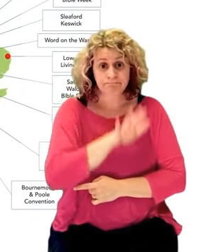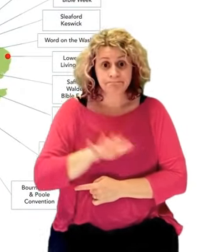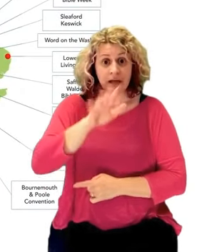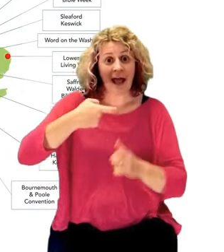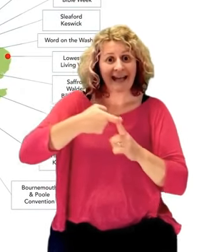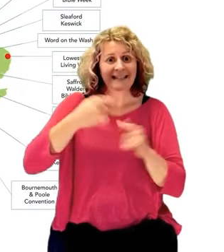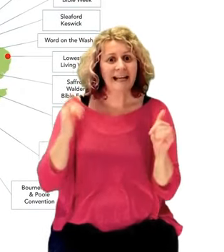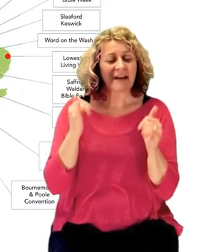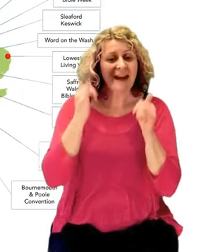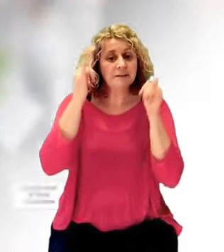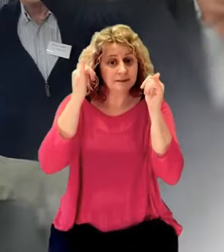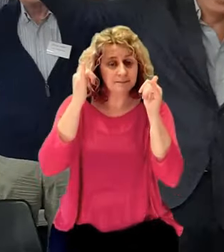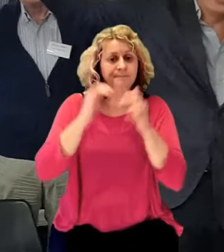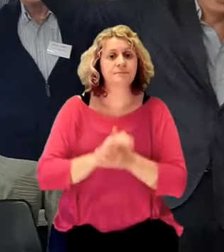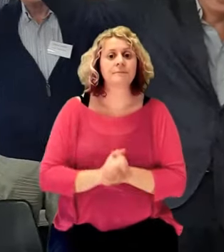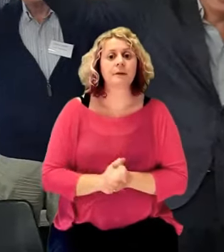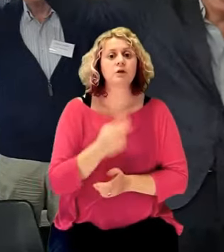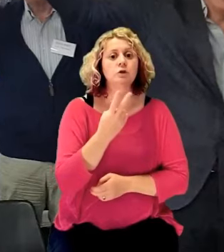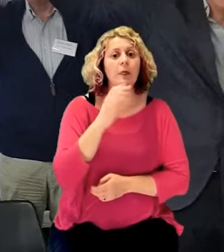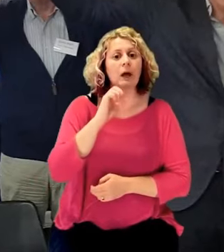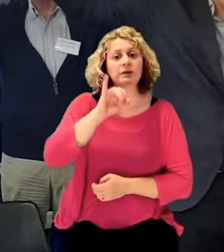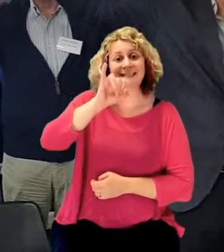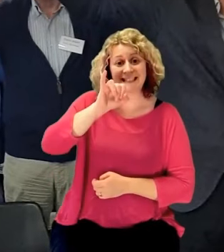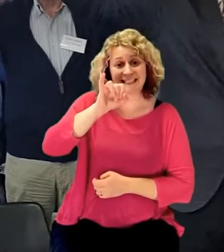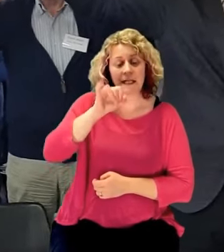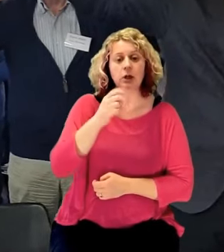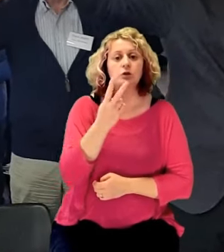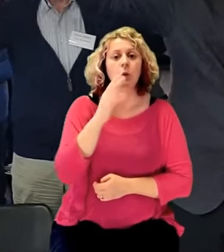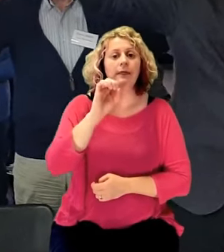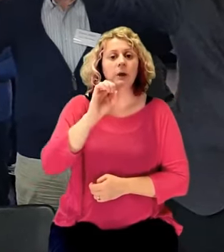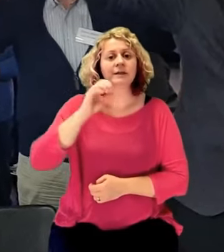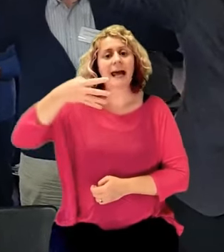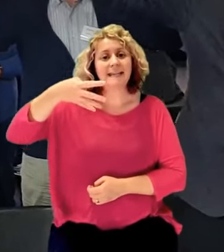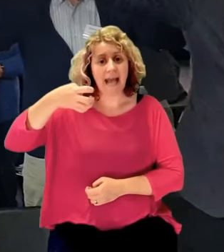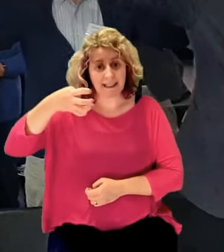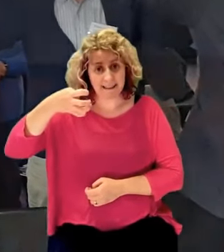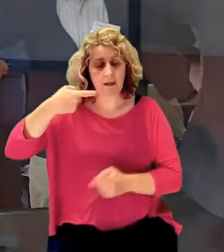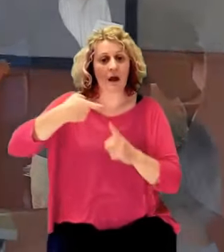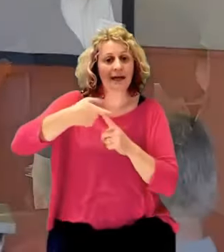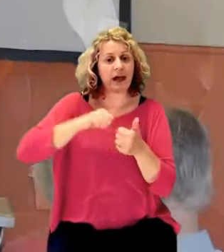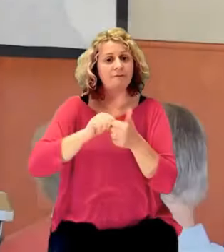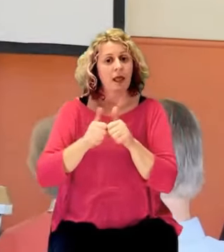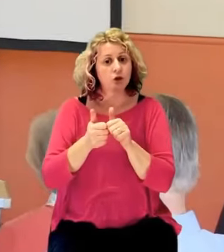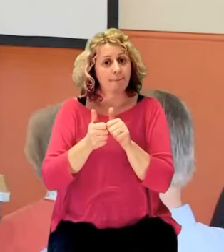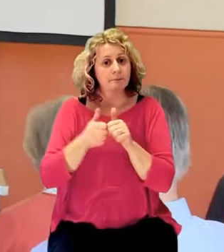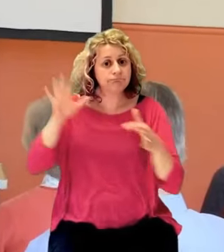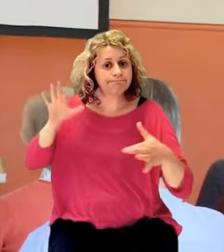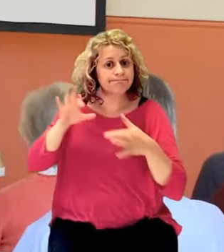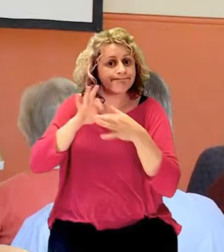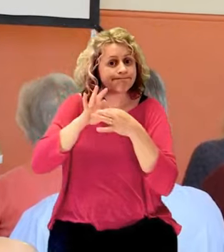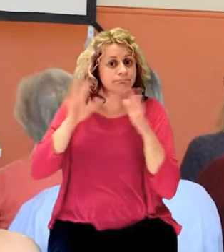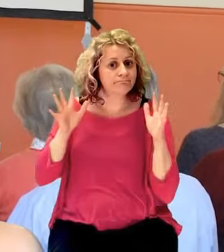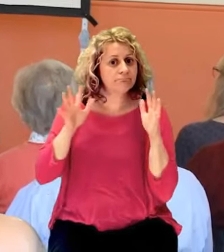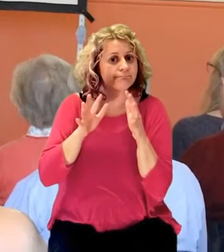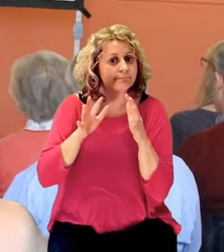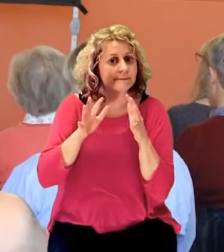regular meetings of organisers. In 2016, and again in 2019, Keswick Fellowship events have come together in